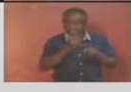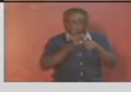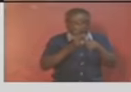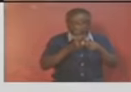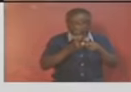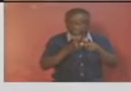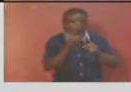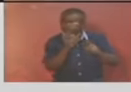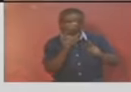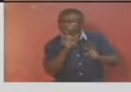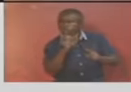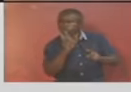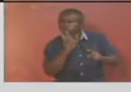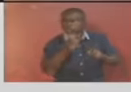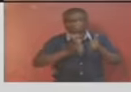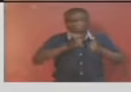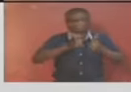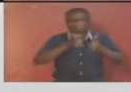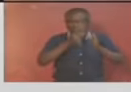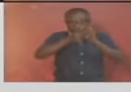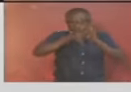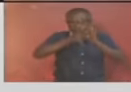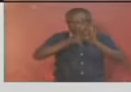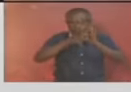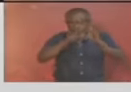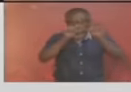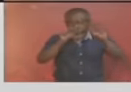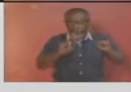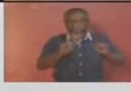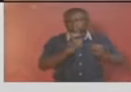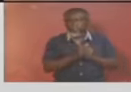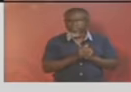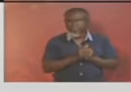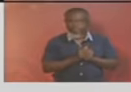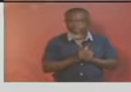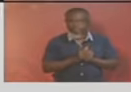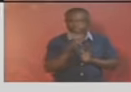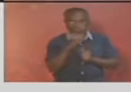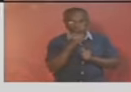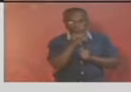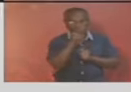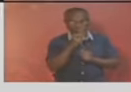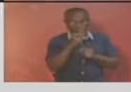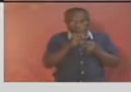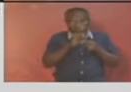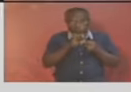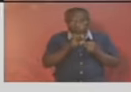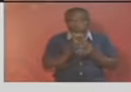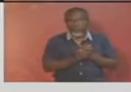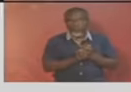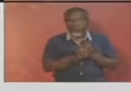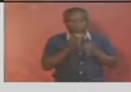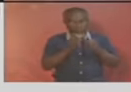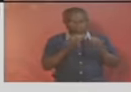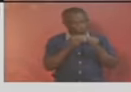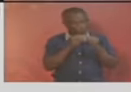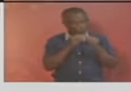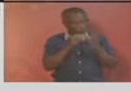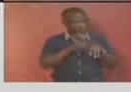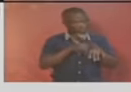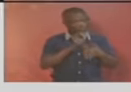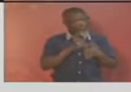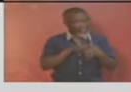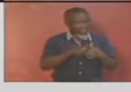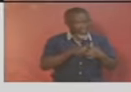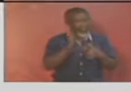represent, and please no more than 2 brief questions at this time, and if we have additional questions, we will come back to you. We begin